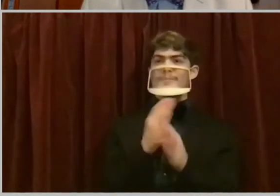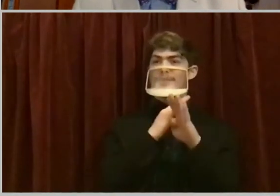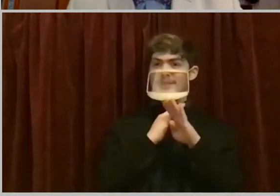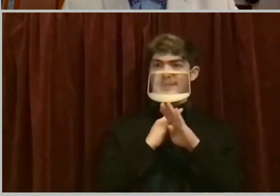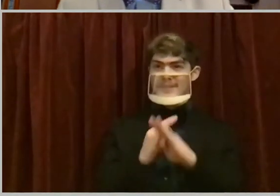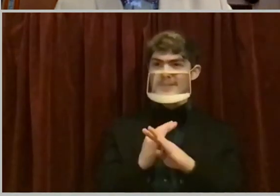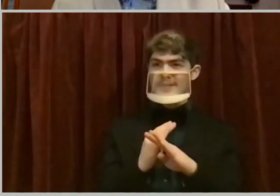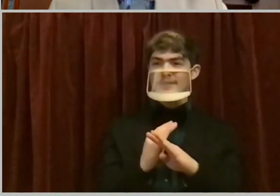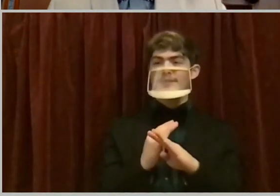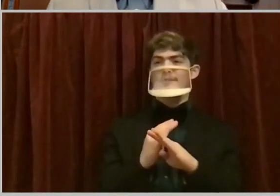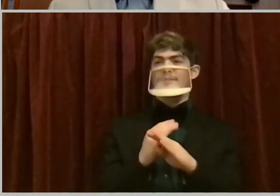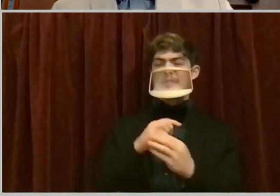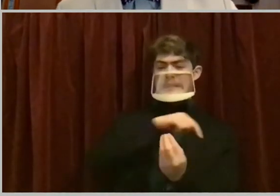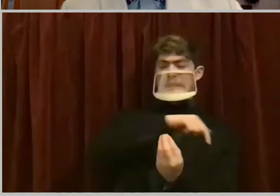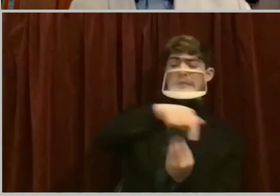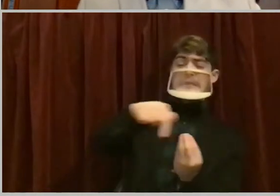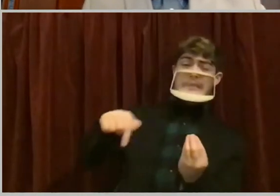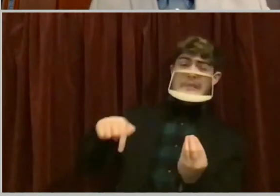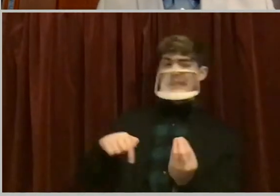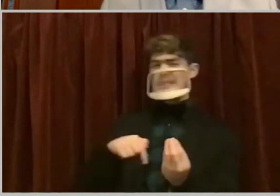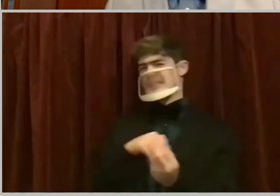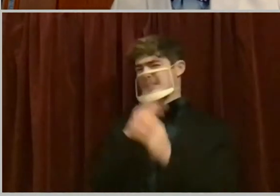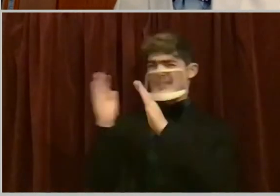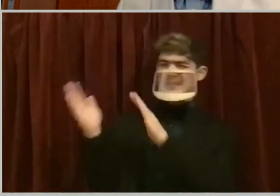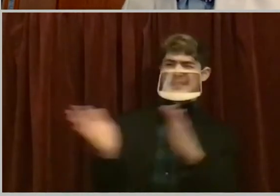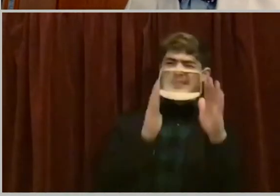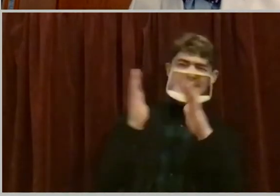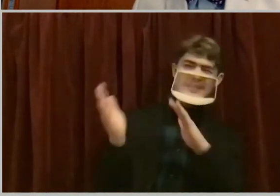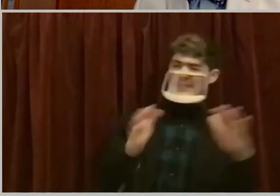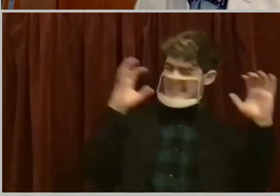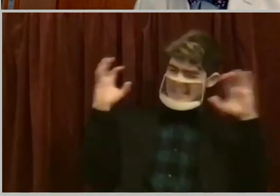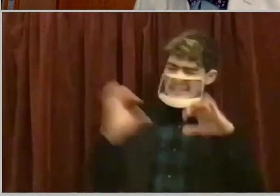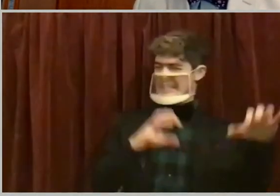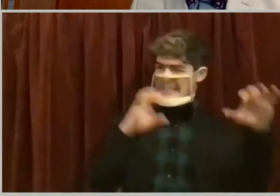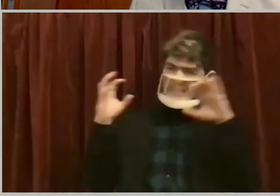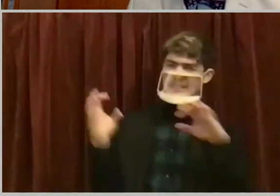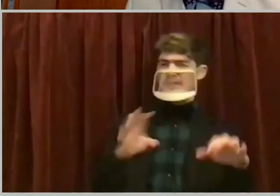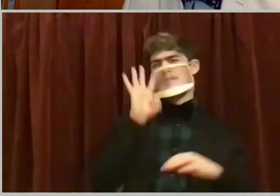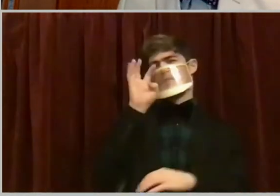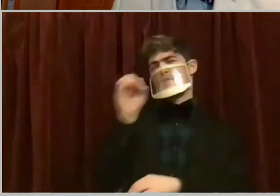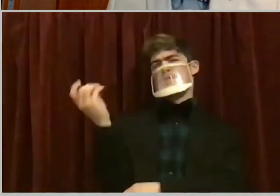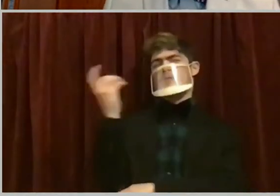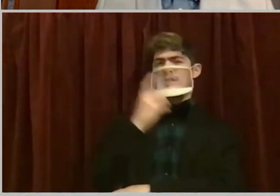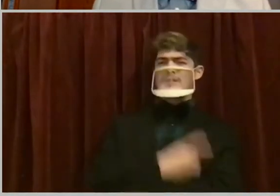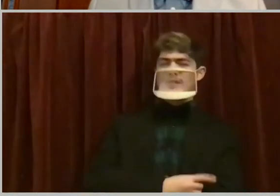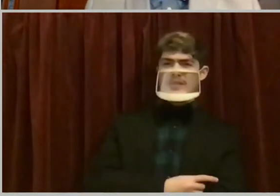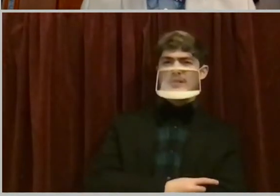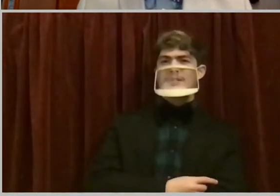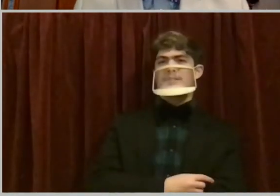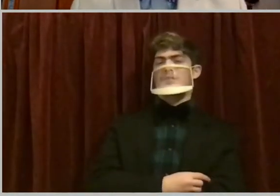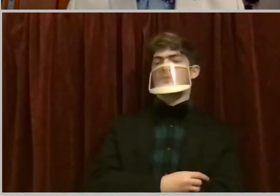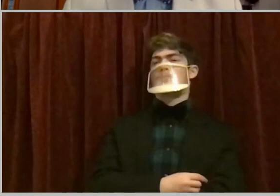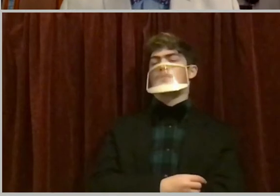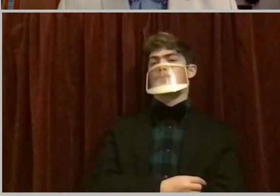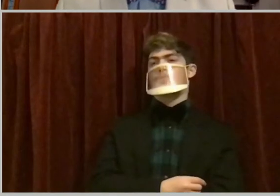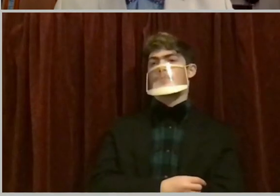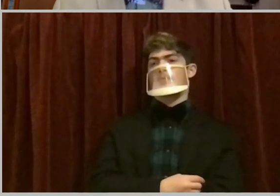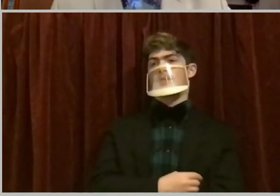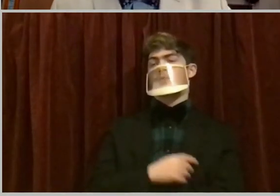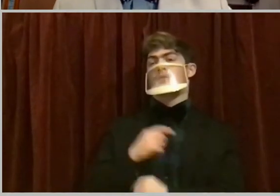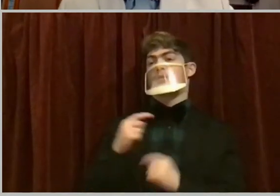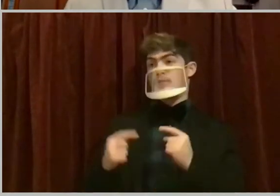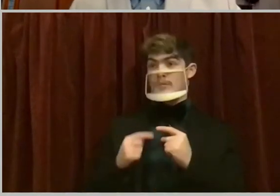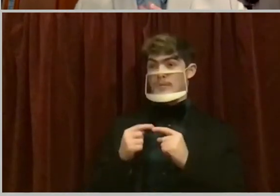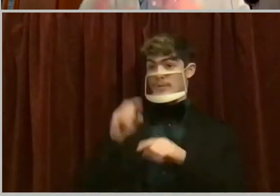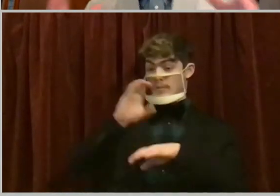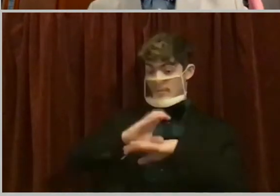all around it. And so now, ever since the advent of the church has become that special type of